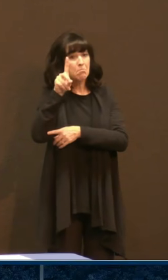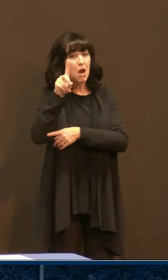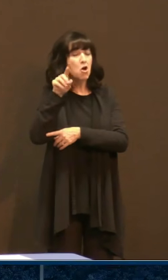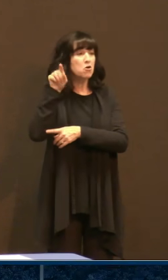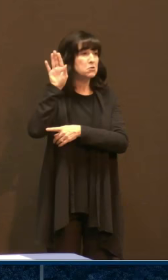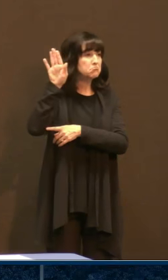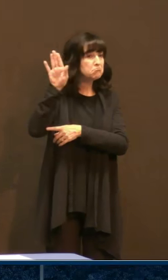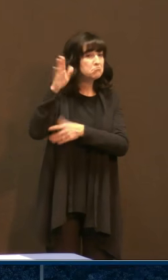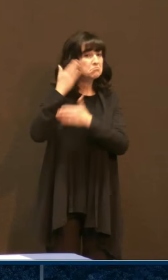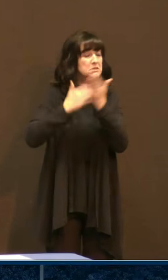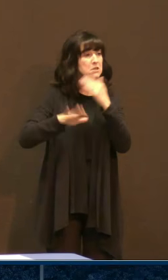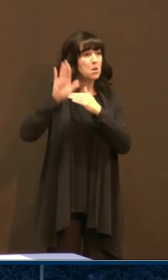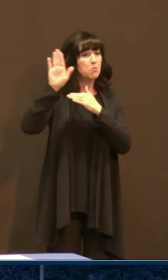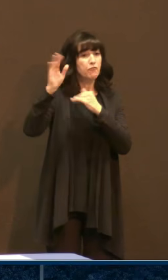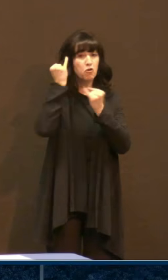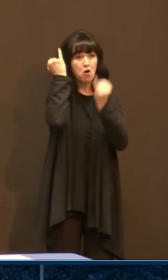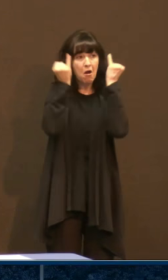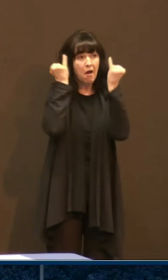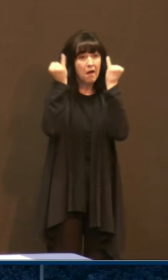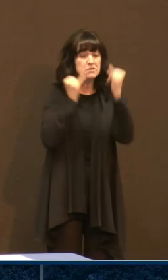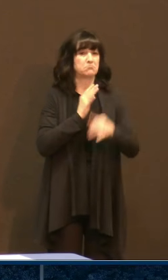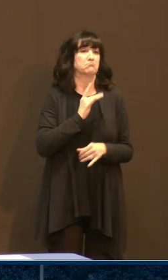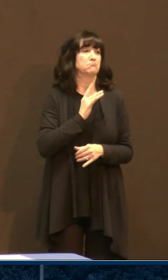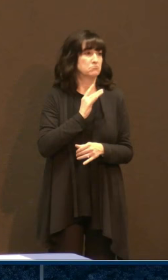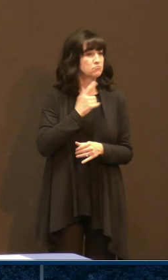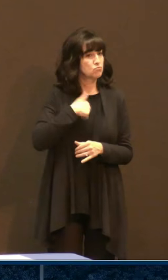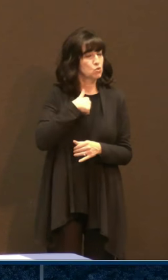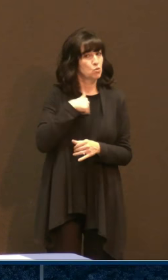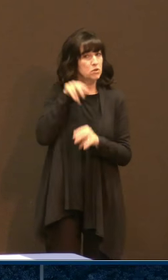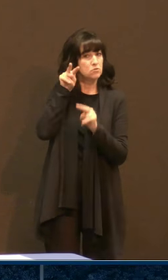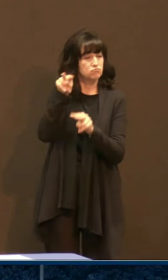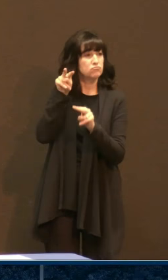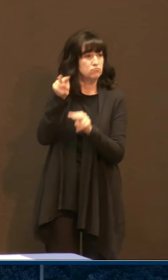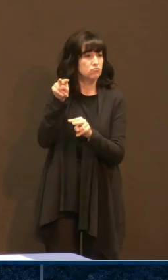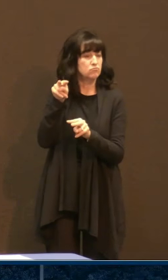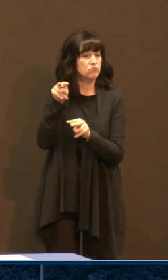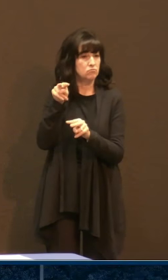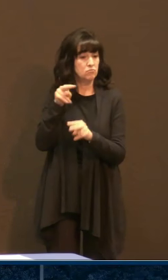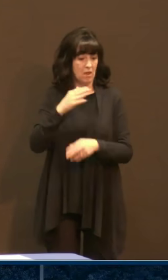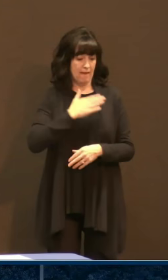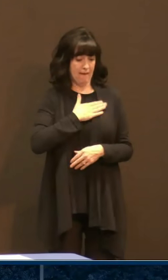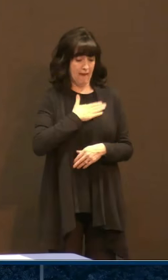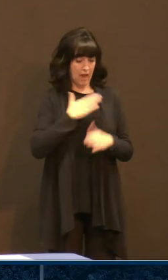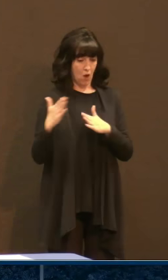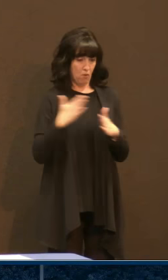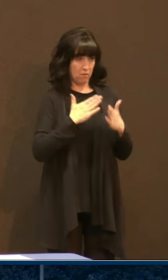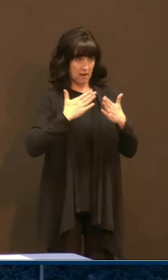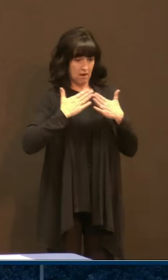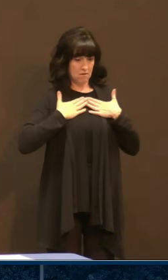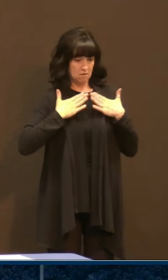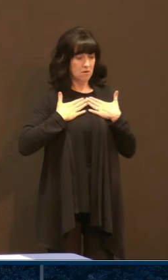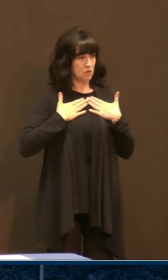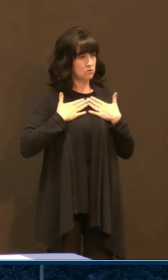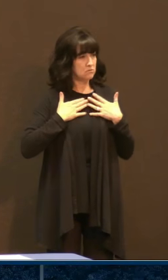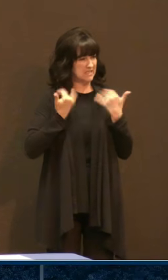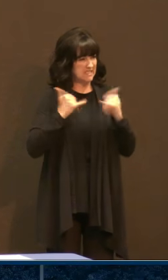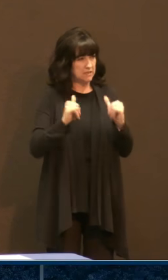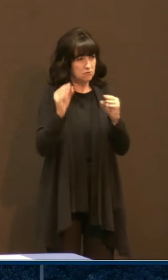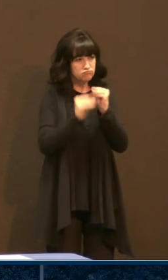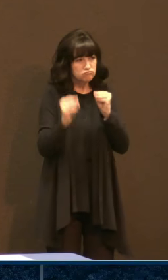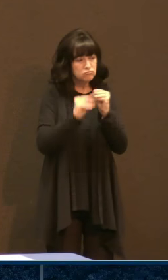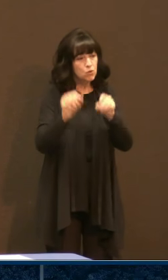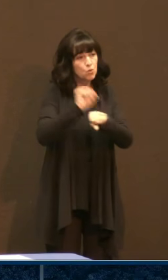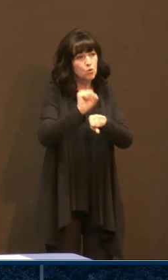I don't know if Dr. Rattay, you want to comment on any of that. We have a lot of work to do there, but I think we have some good models, but we